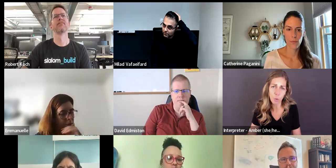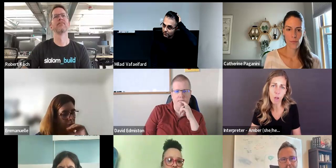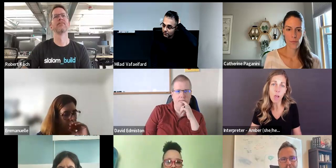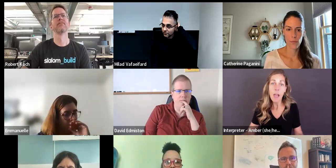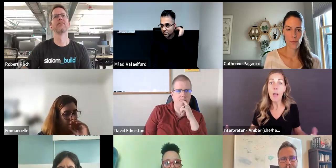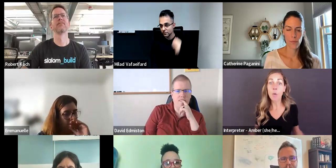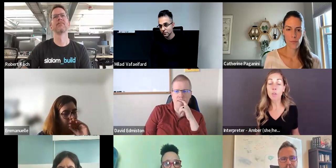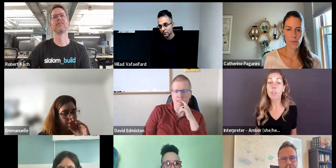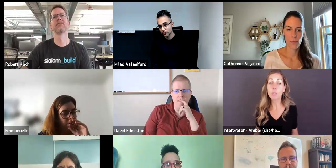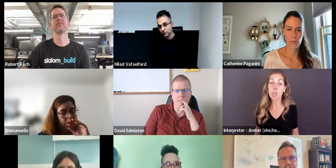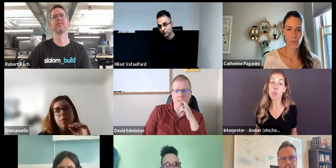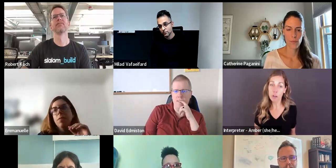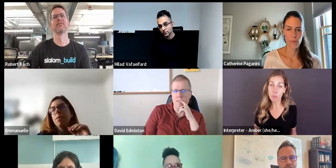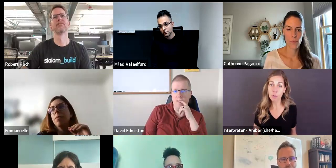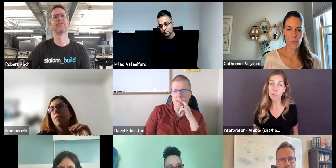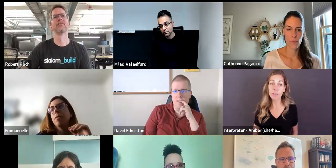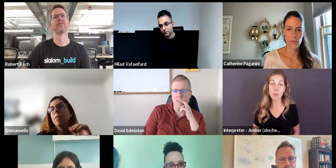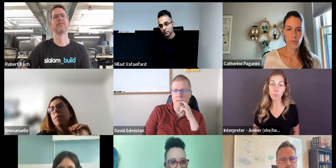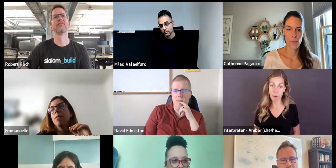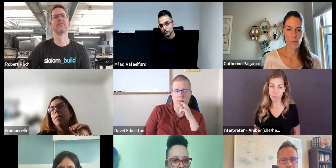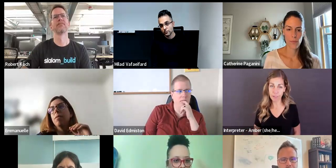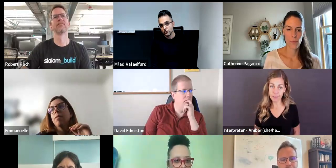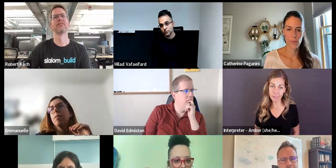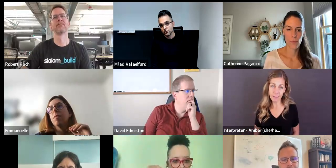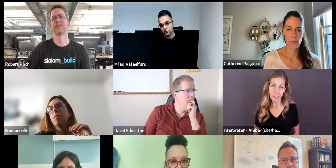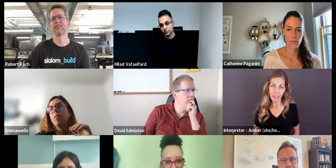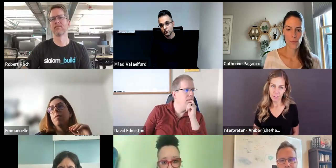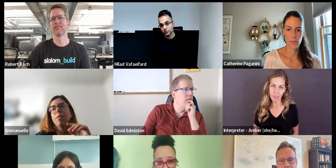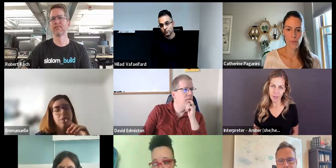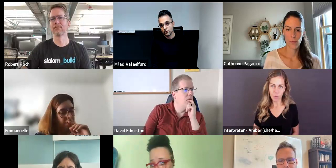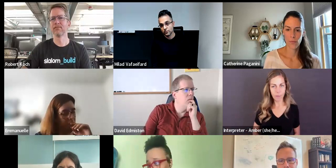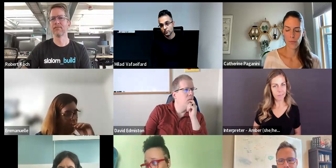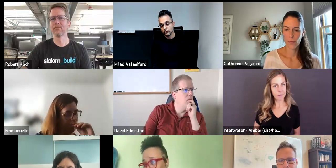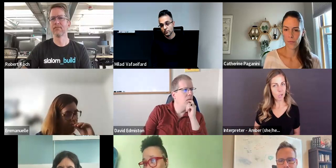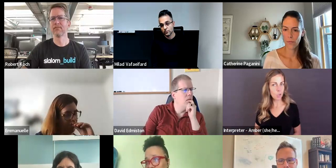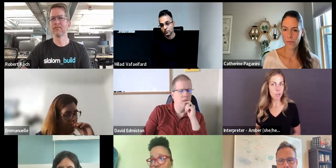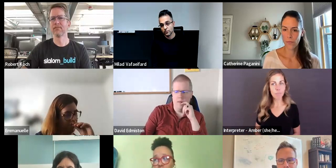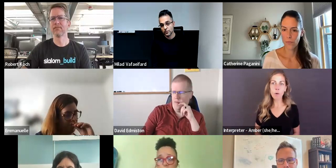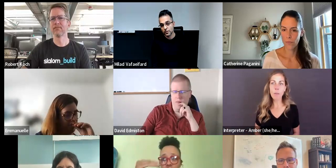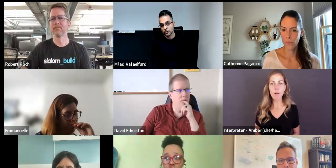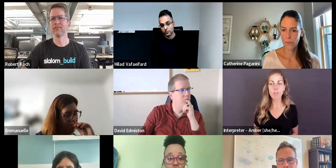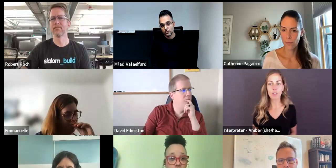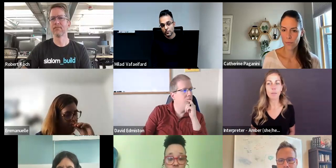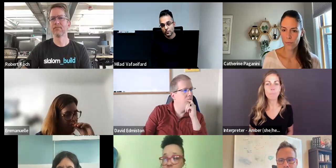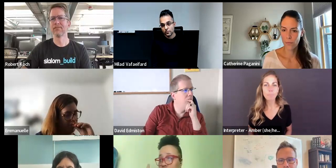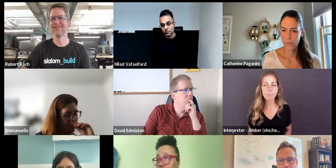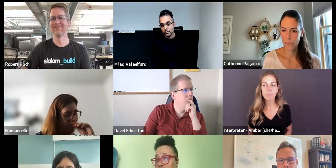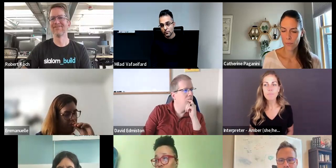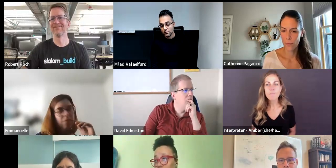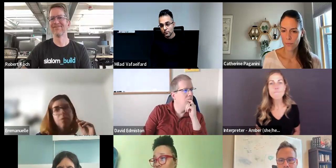contributions as well. I want you to share your experience and your preferences so that we can all learn more about each other.